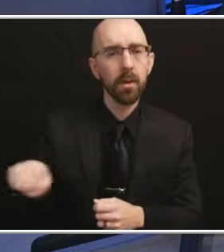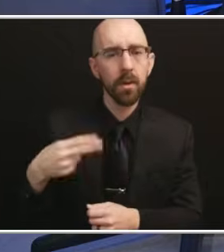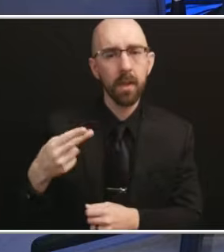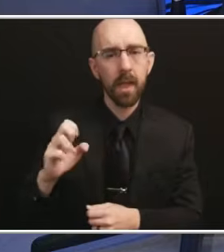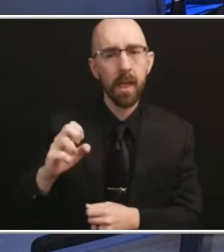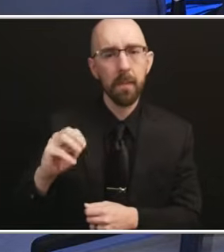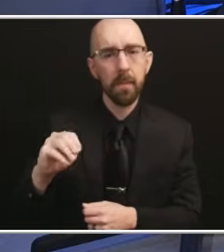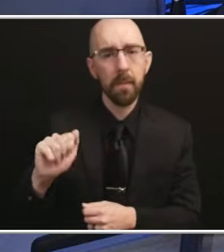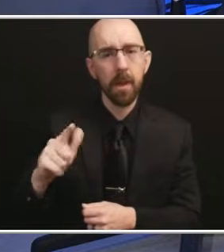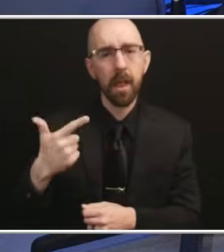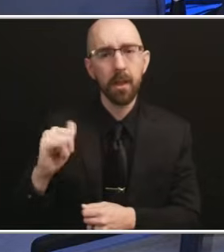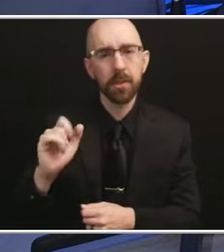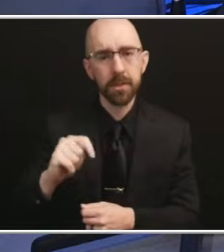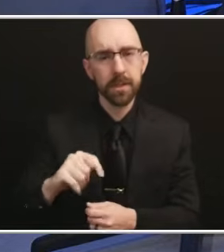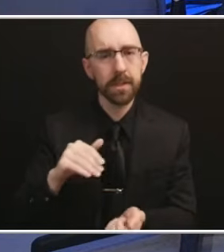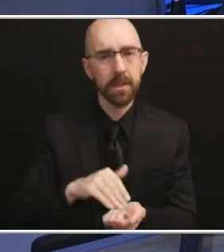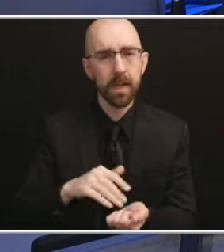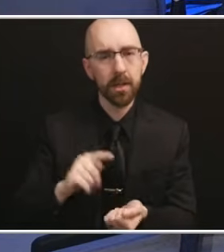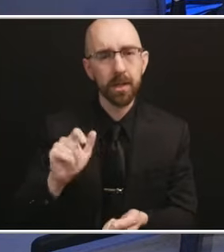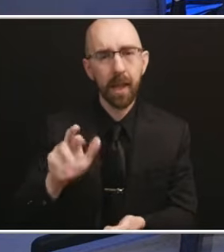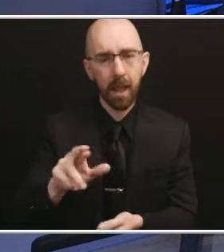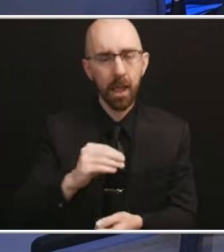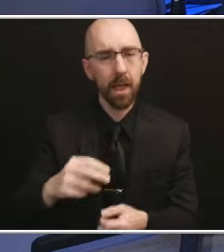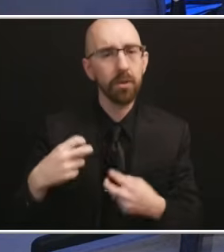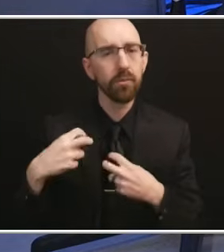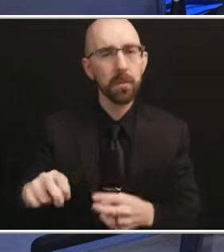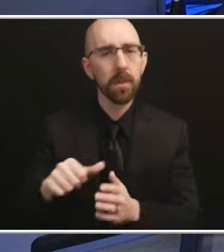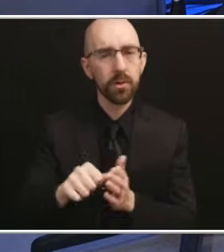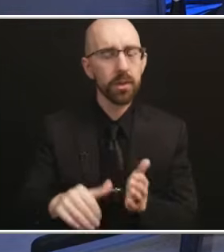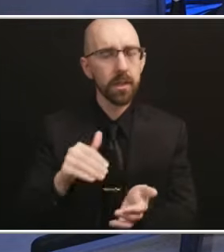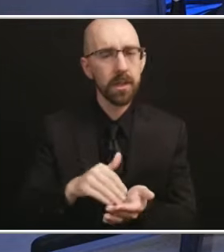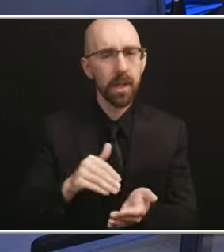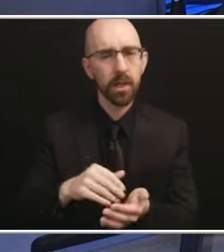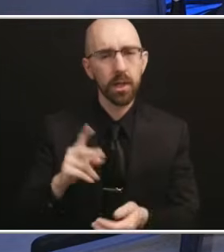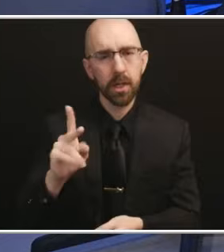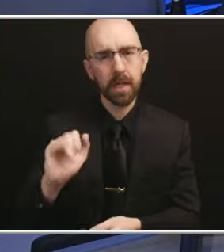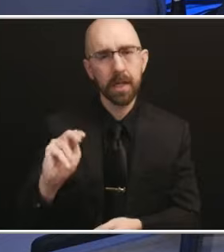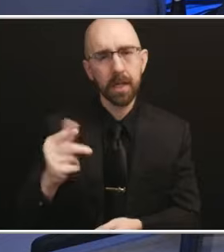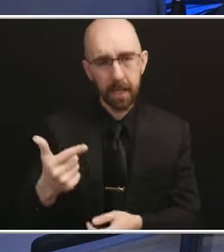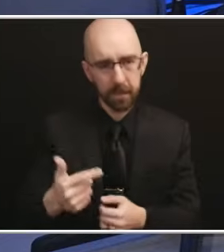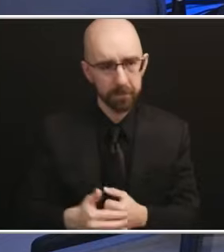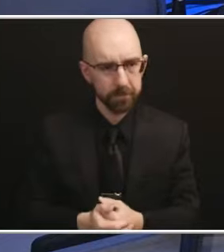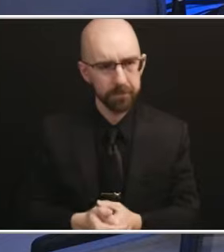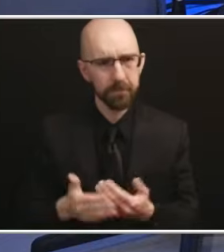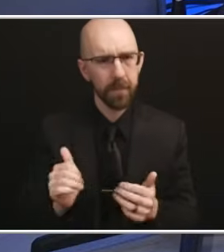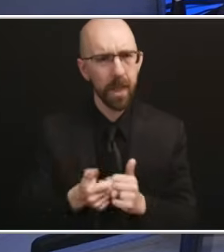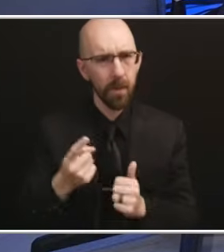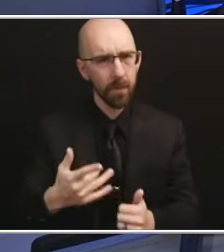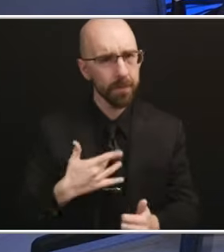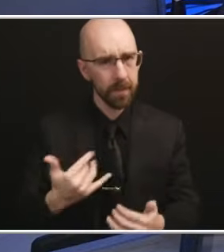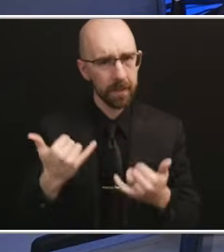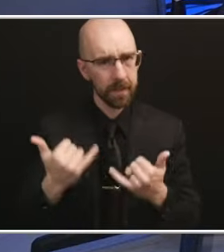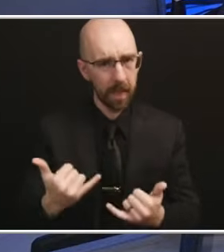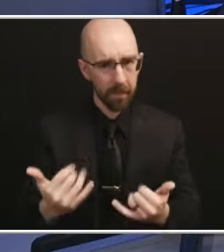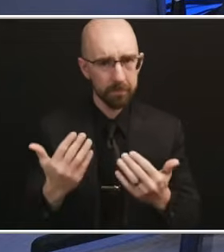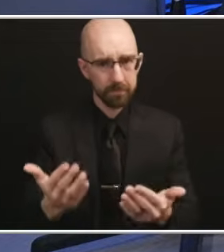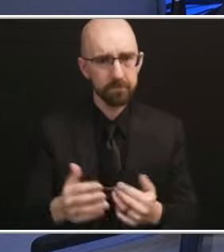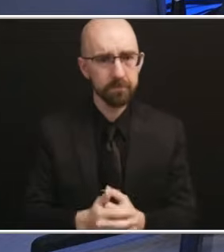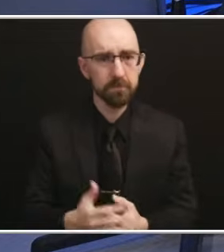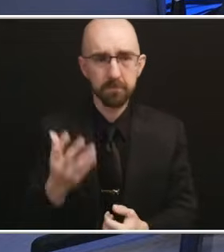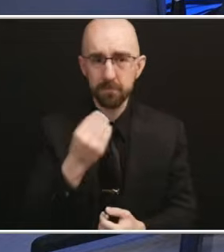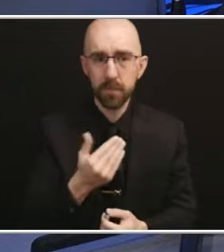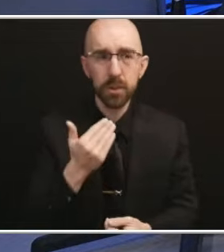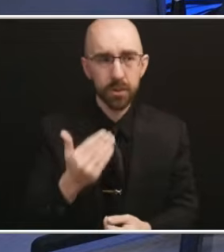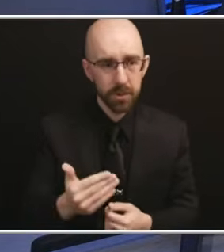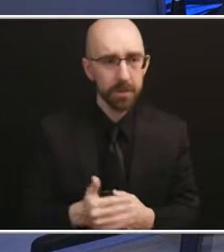doctor, Dr. Ryan Taylor, and transplant surgeon, Dr. Clay King. Christina, how are you feeling today? Pretty good. Pretty good.